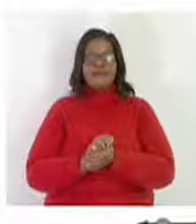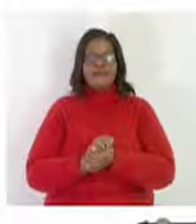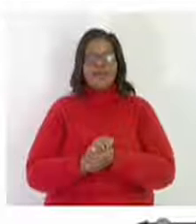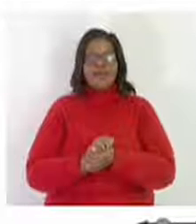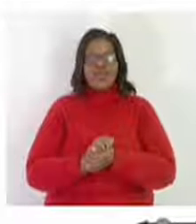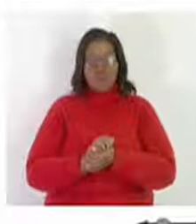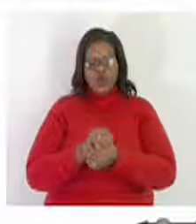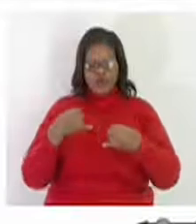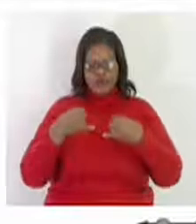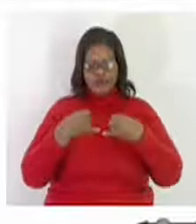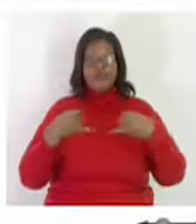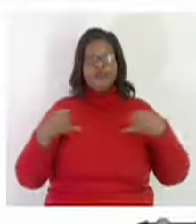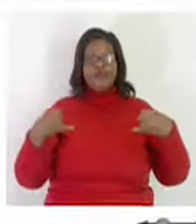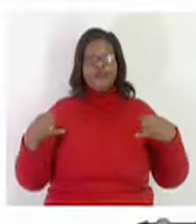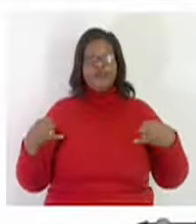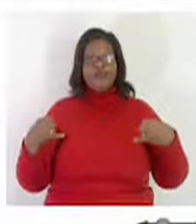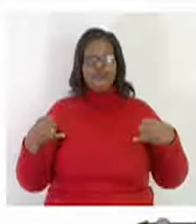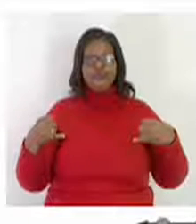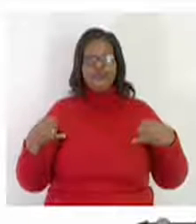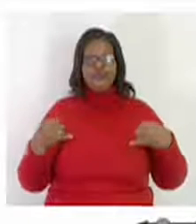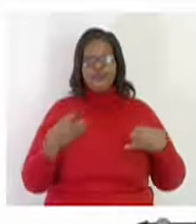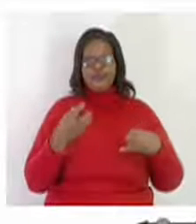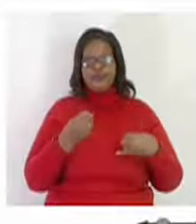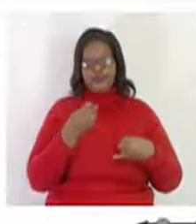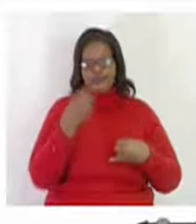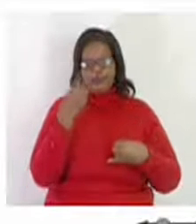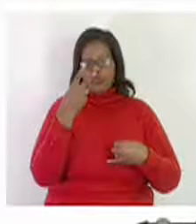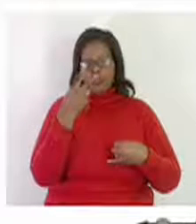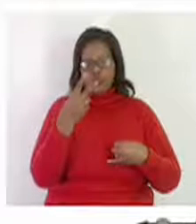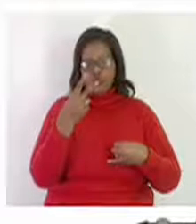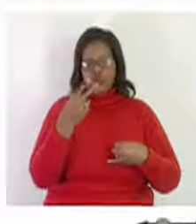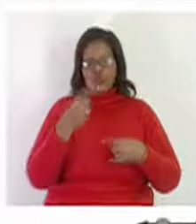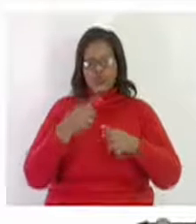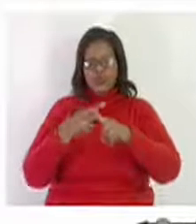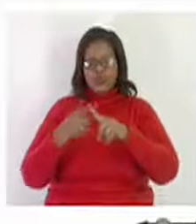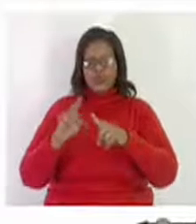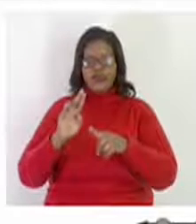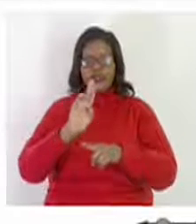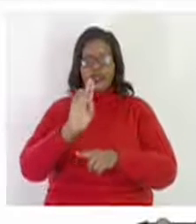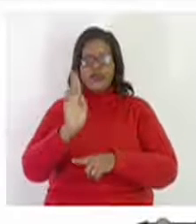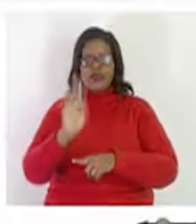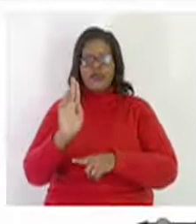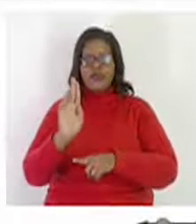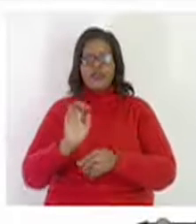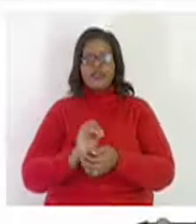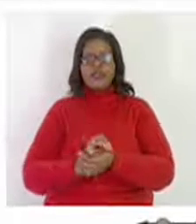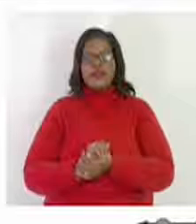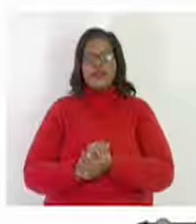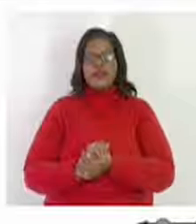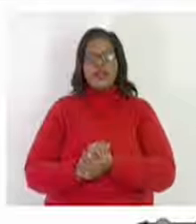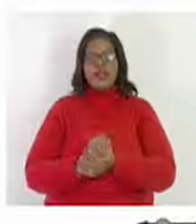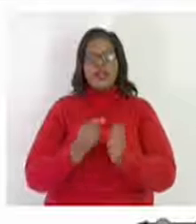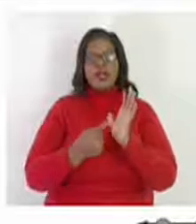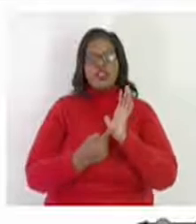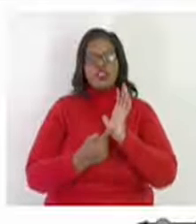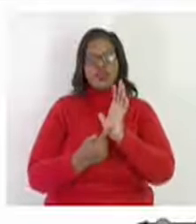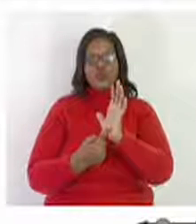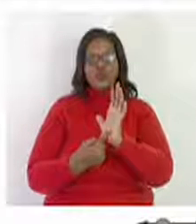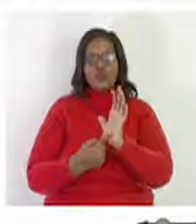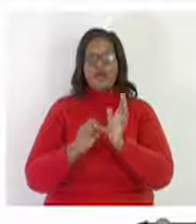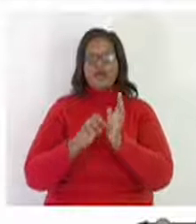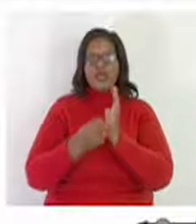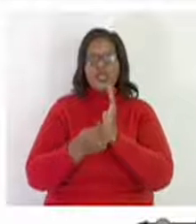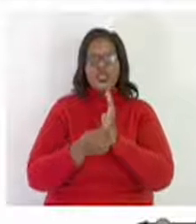line, there are two hundreds indicated, namely, there is a